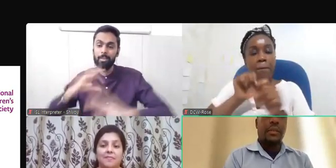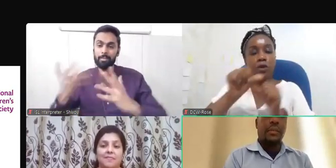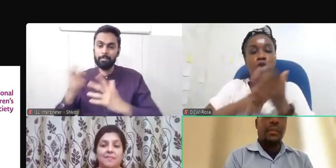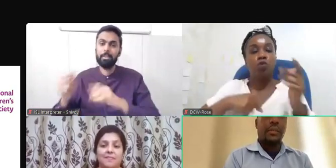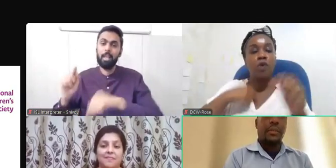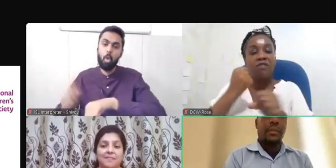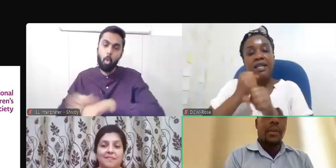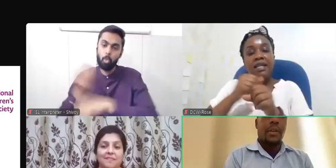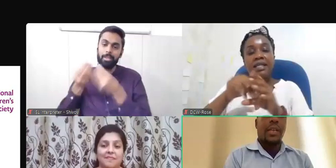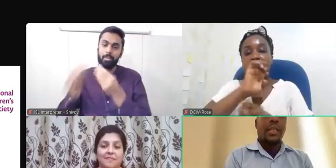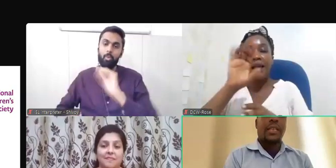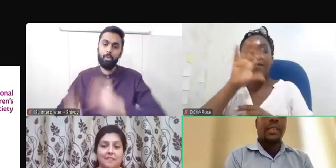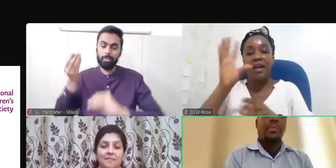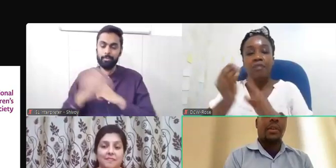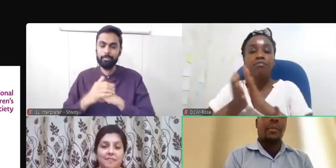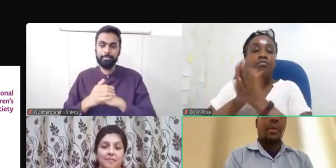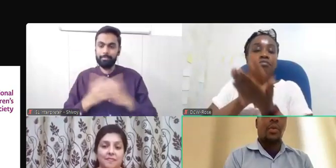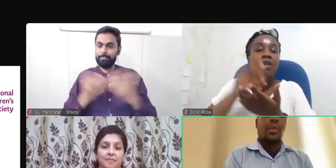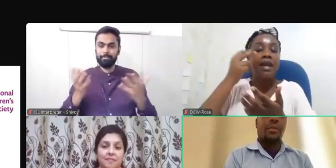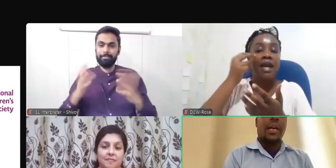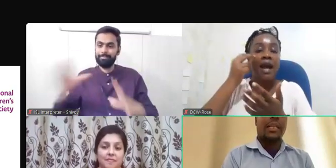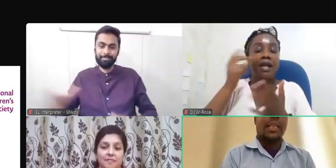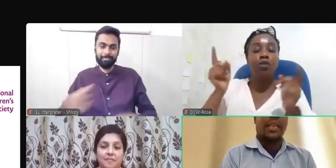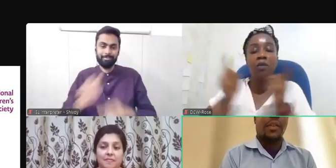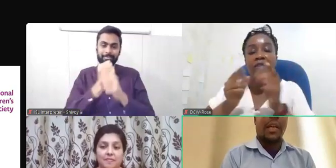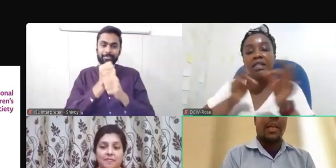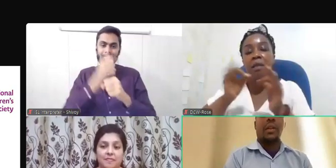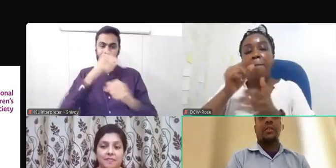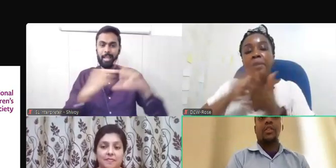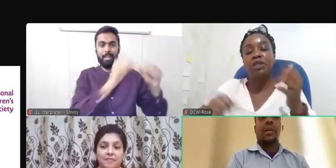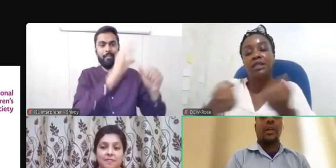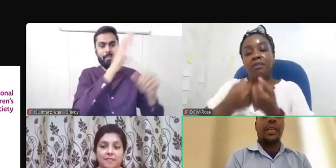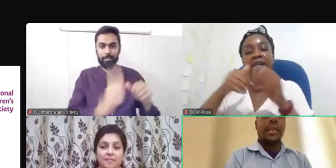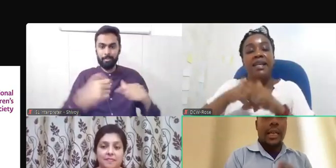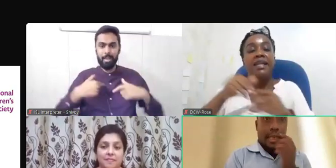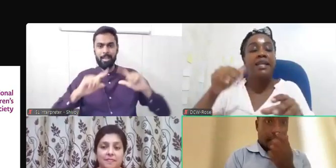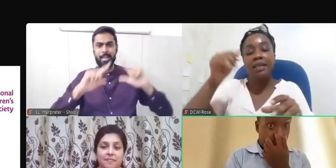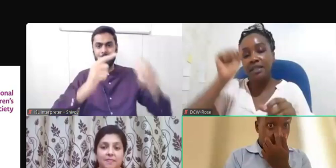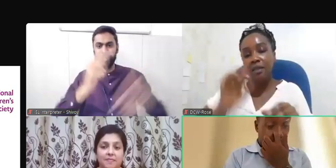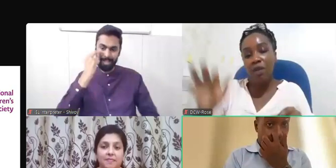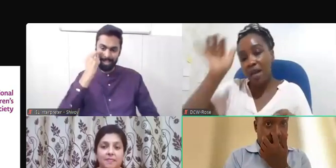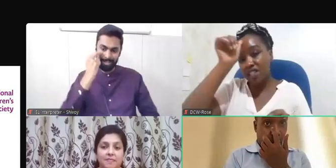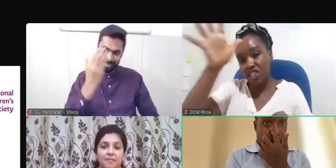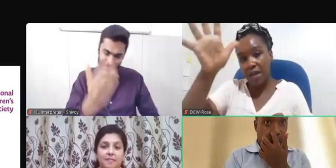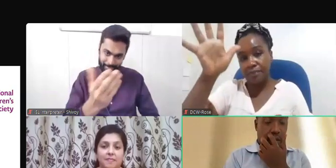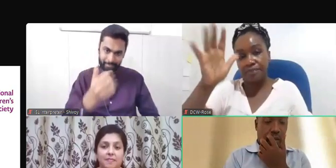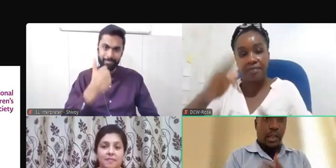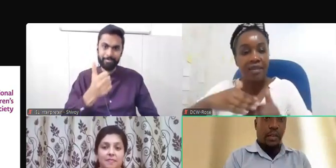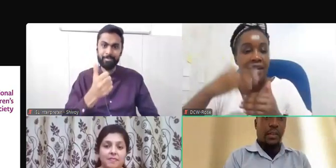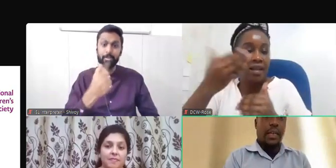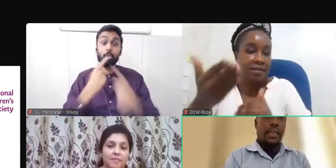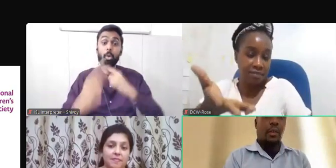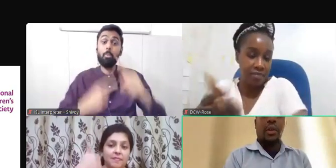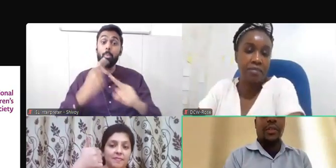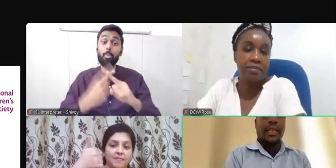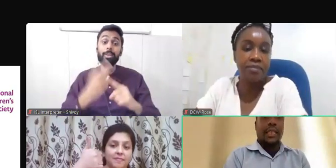opportunities. So that's just a brief about what we have done in East Africa. So I'll hand over to my colleague, Kanika, to talk about what we